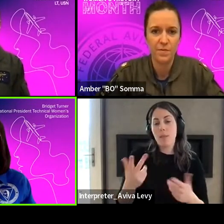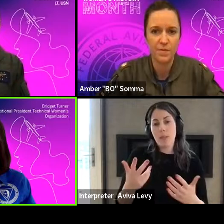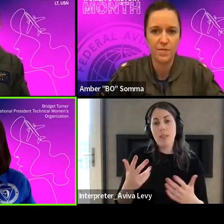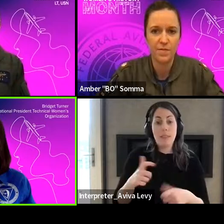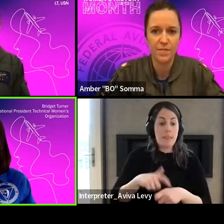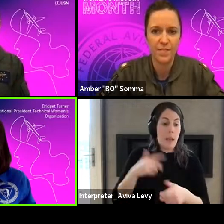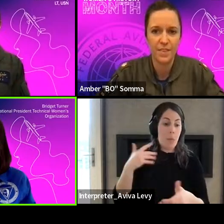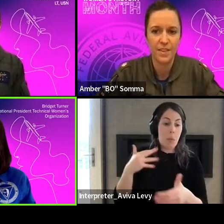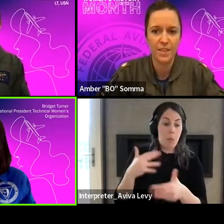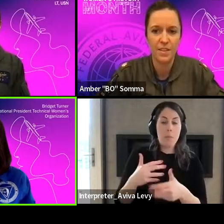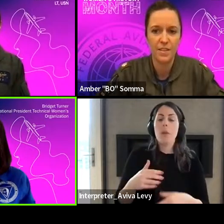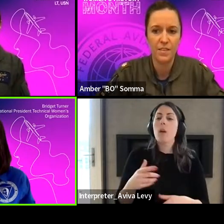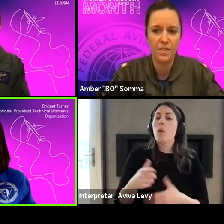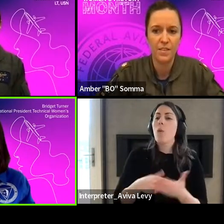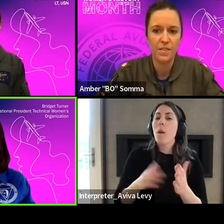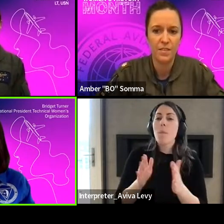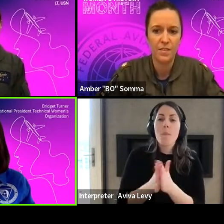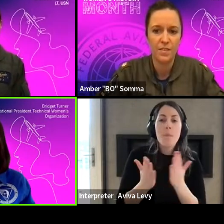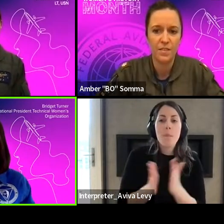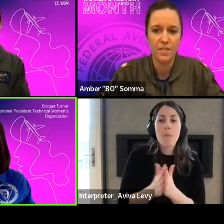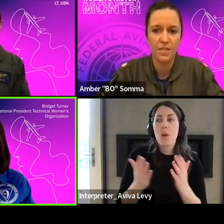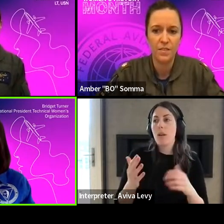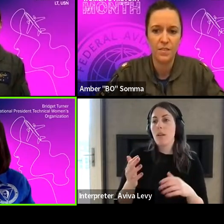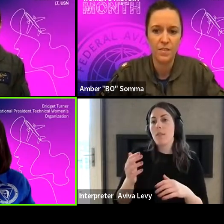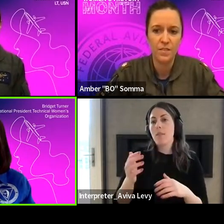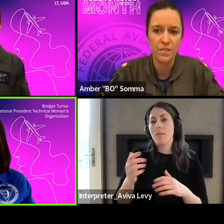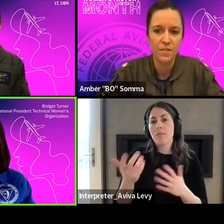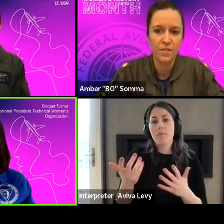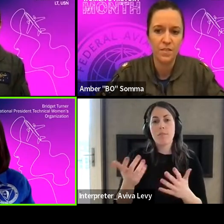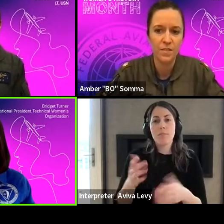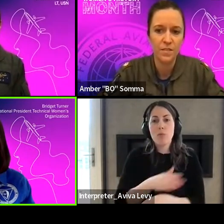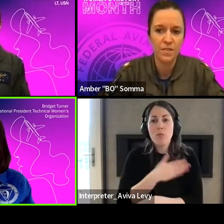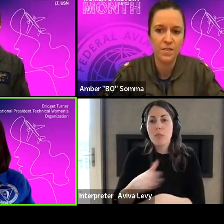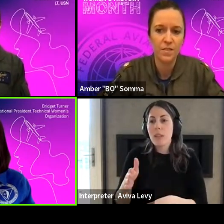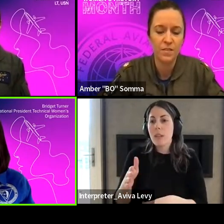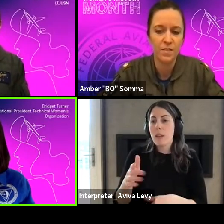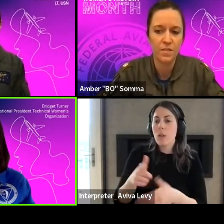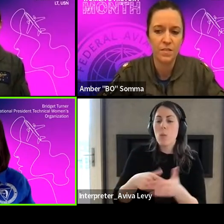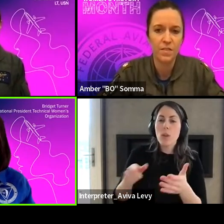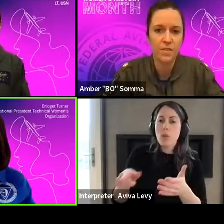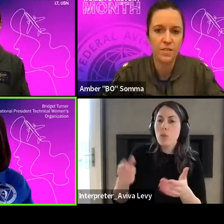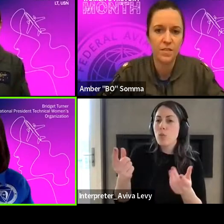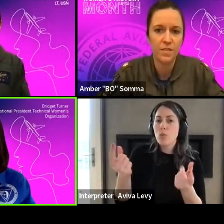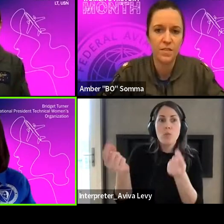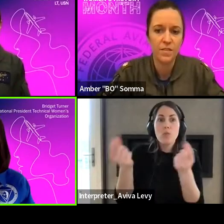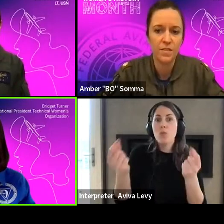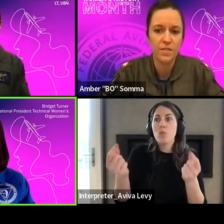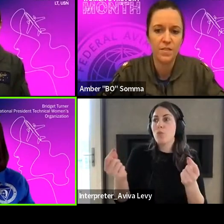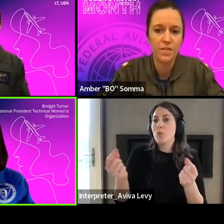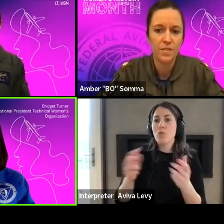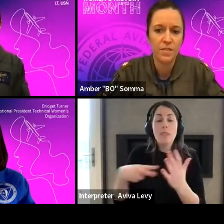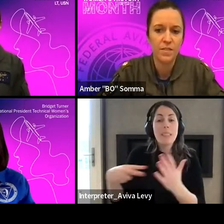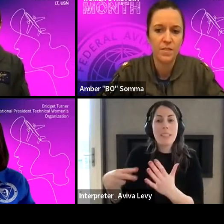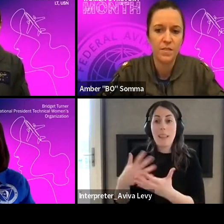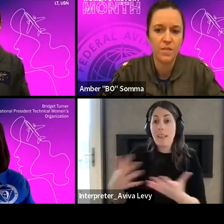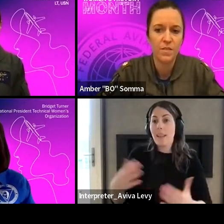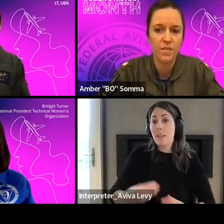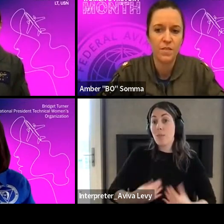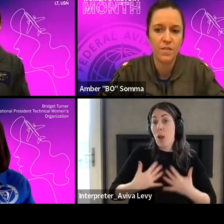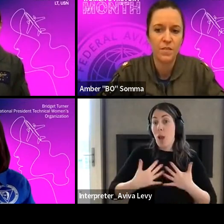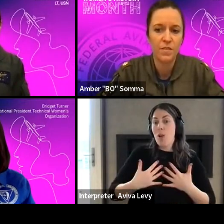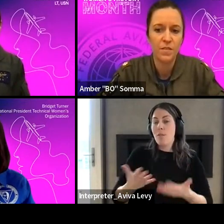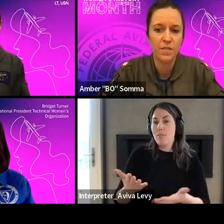book or article or music, what do you like to read to inspire you or do or listen to? Oh, my